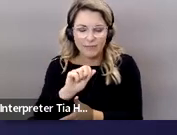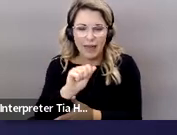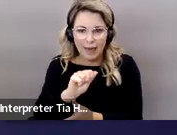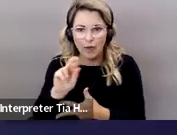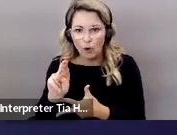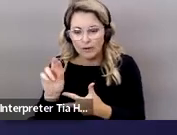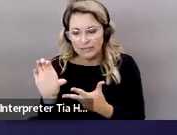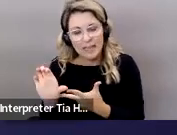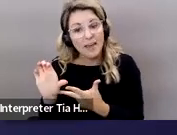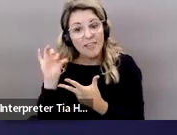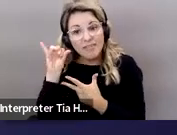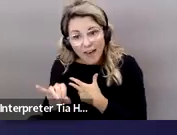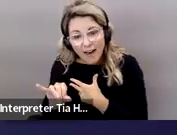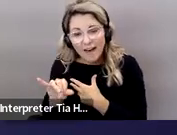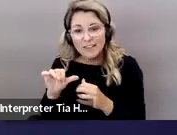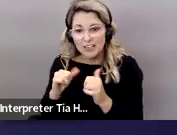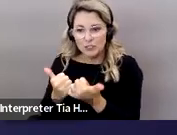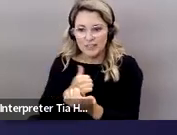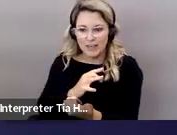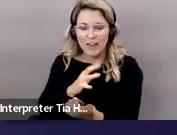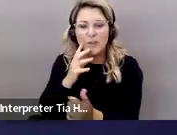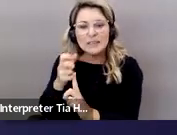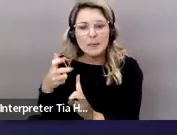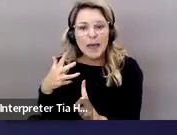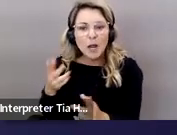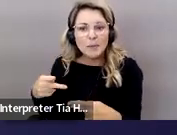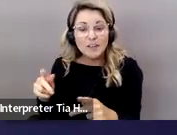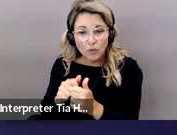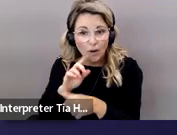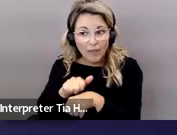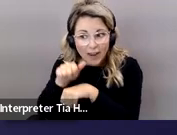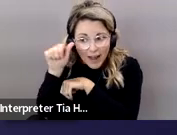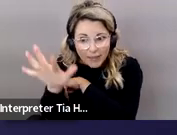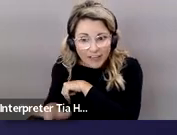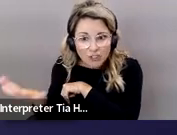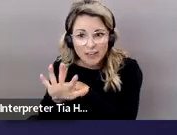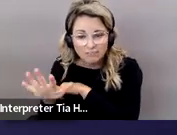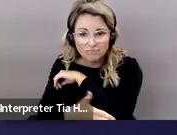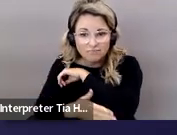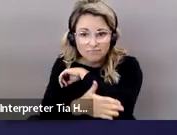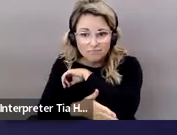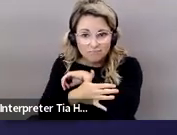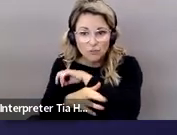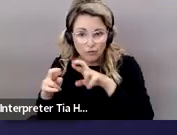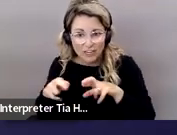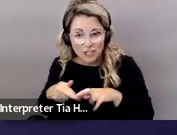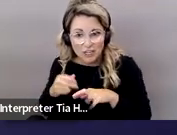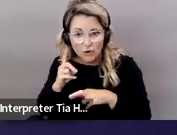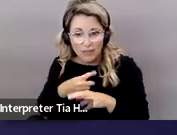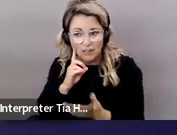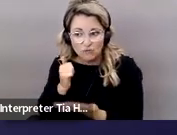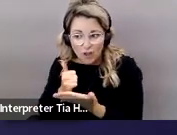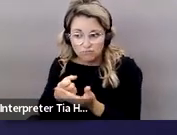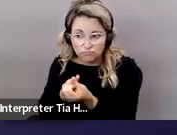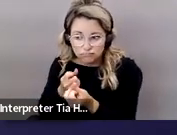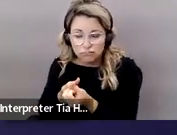service availability for individuals in obviously Appalachian regions of the country. The program that I've worked on with them